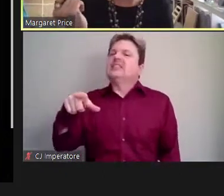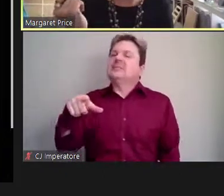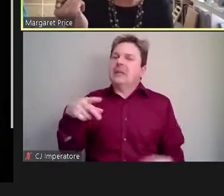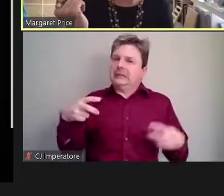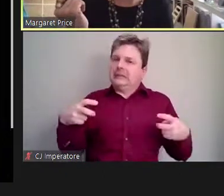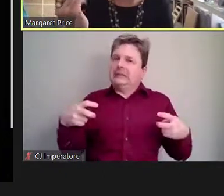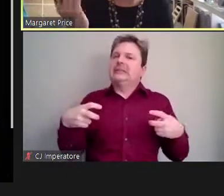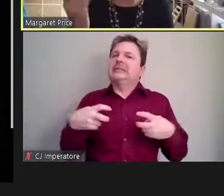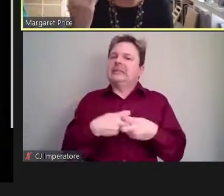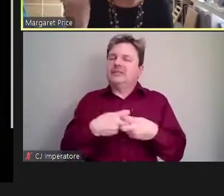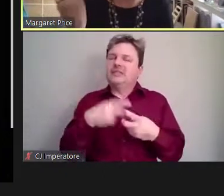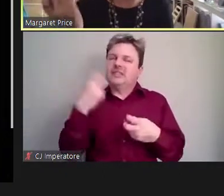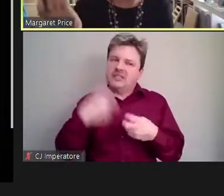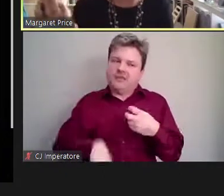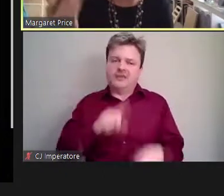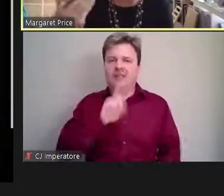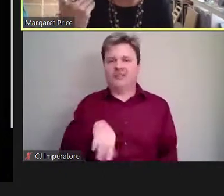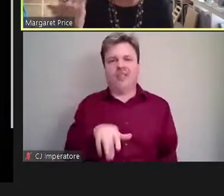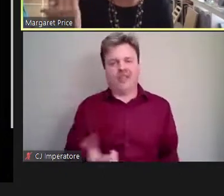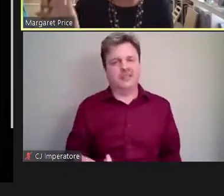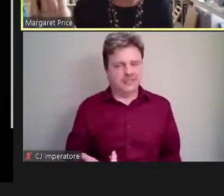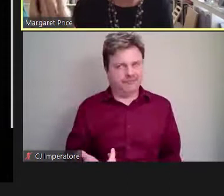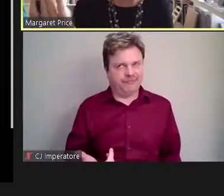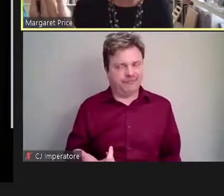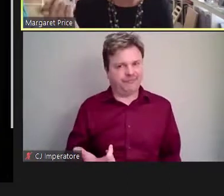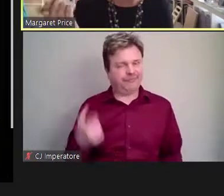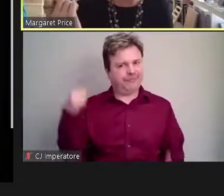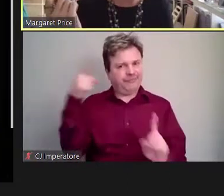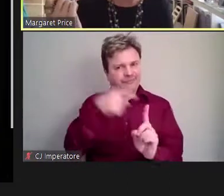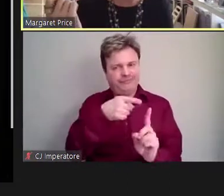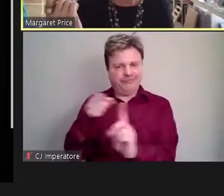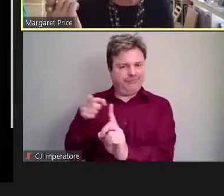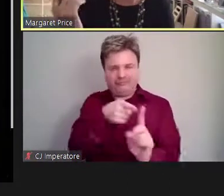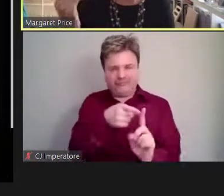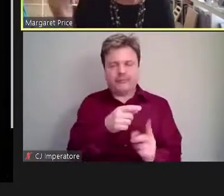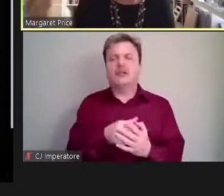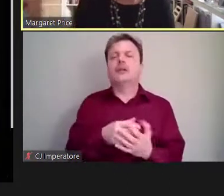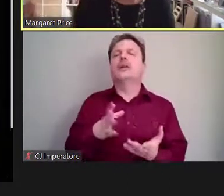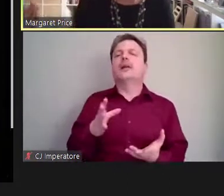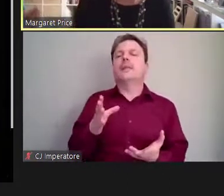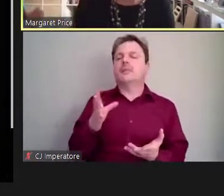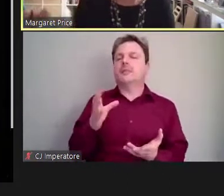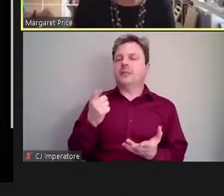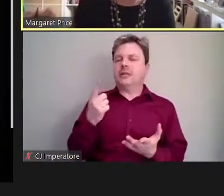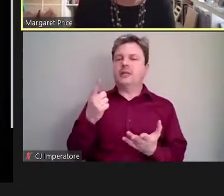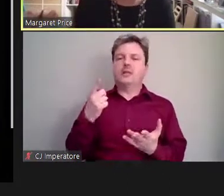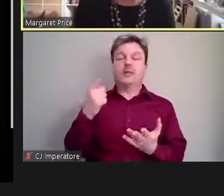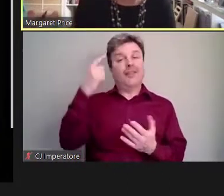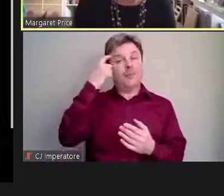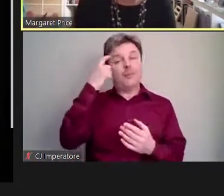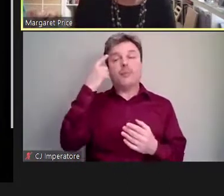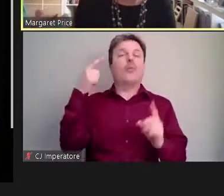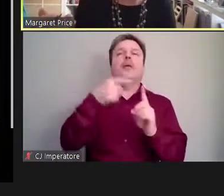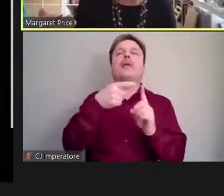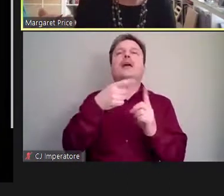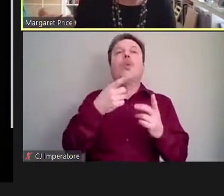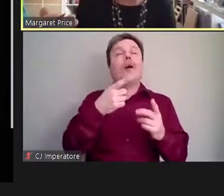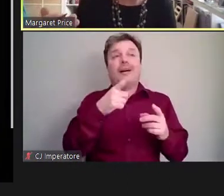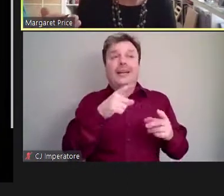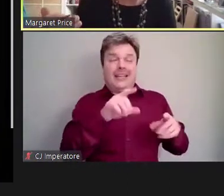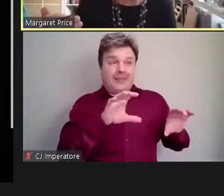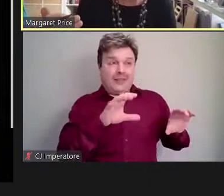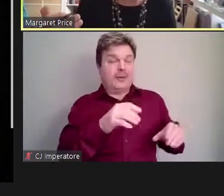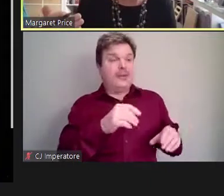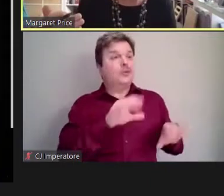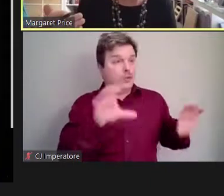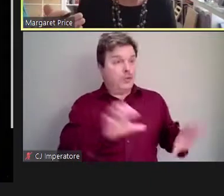But ultimately, where we usually get with this train of thought is, well, if you do better in school, then you have